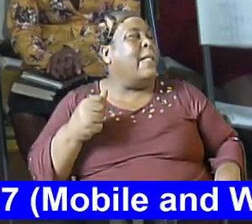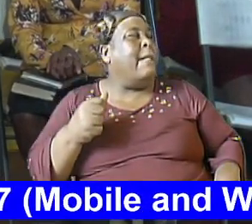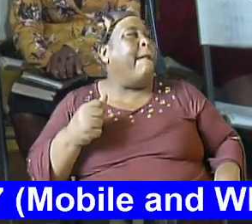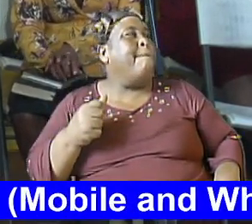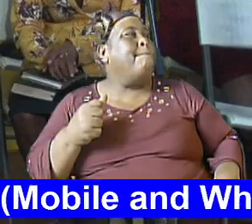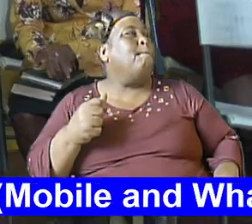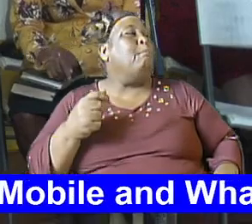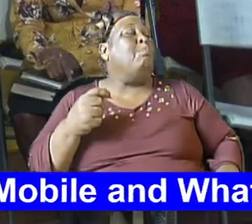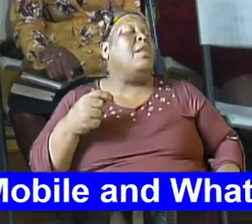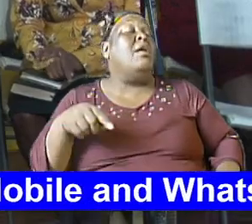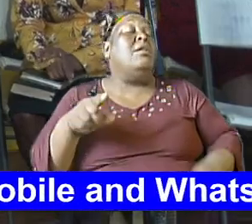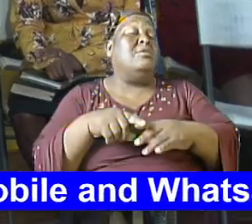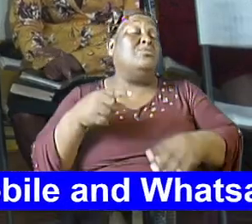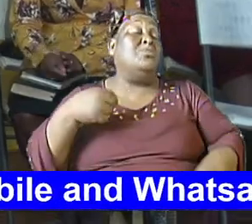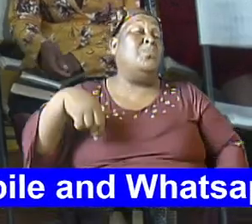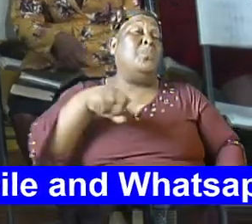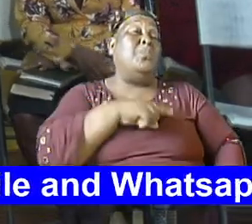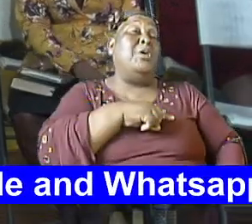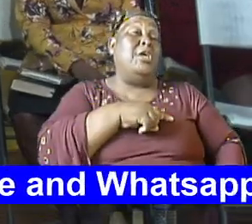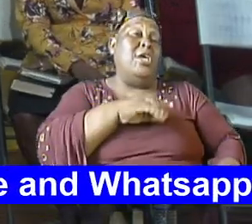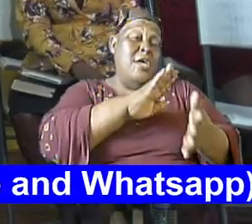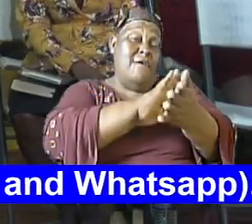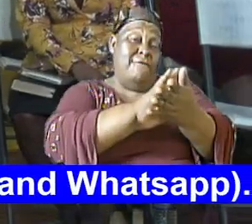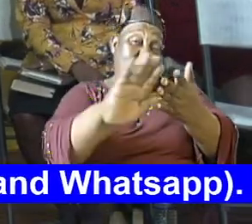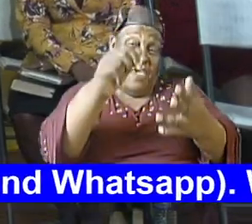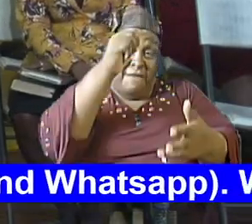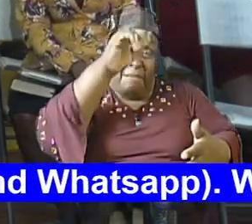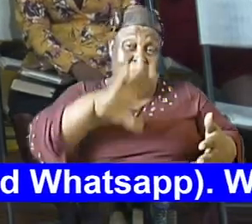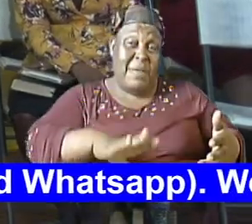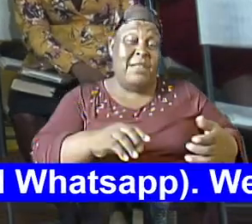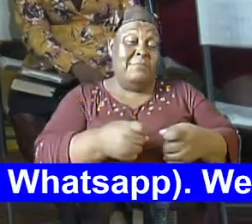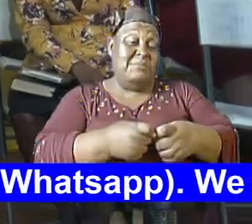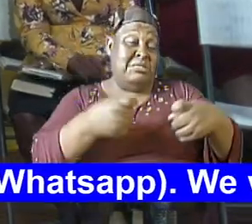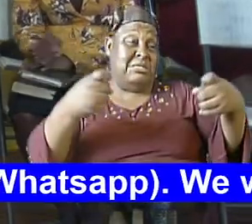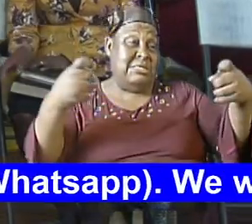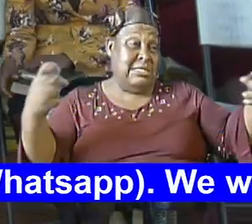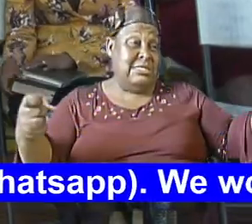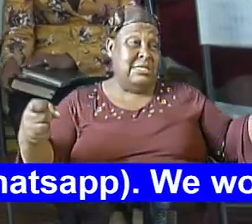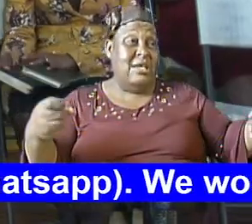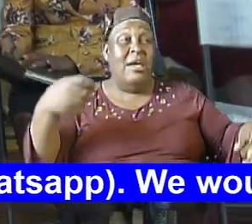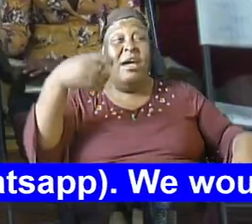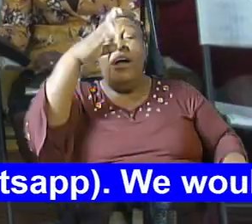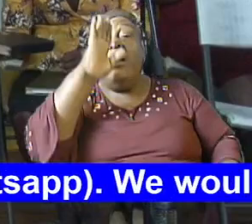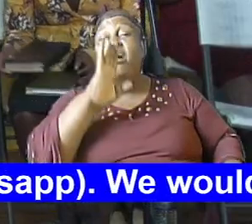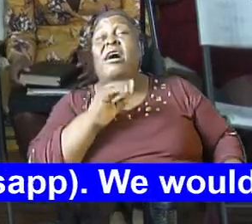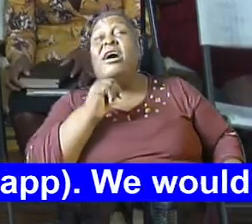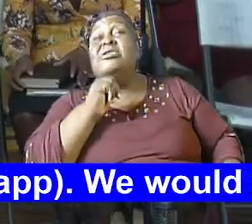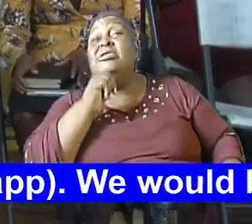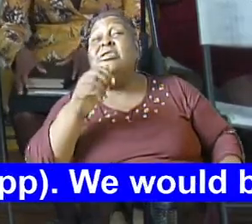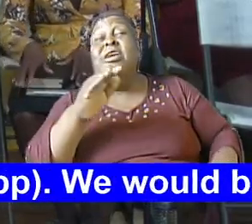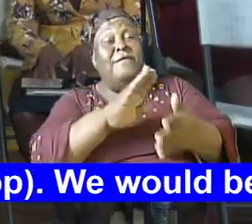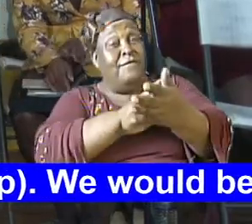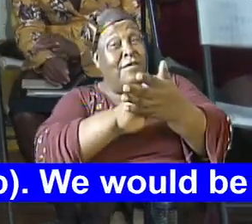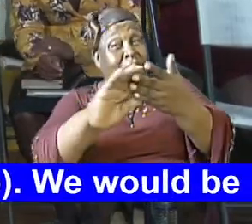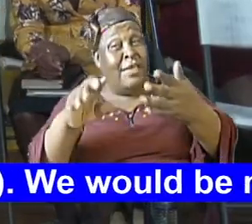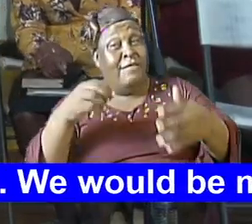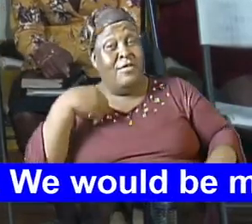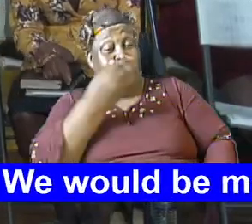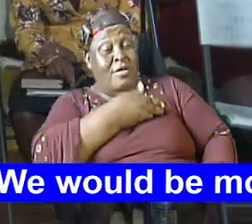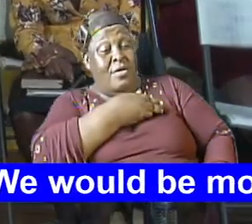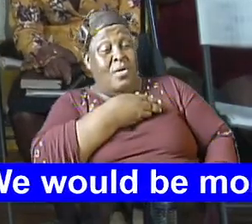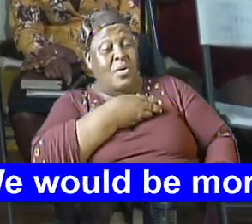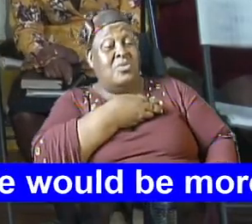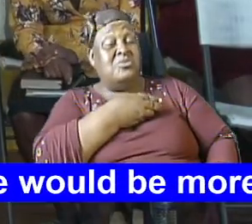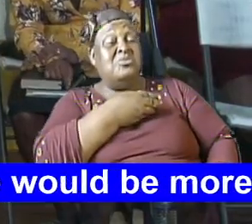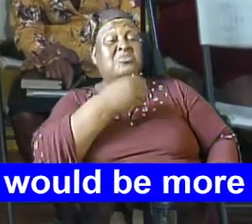unless we forgive men their sins, God will not forgive us our